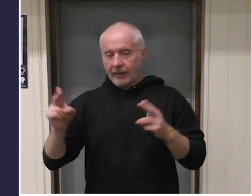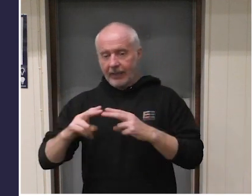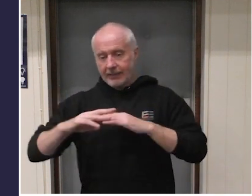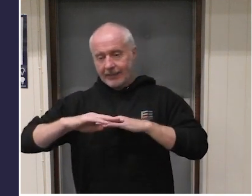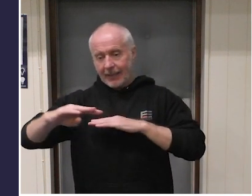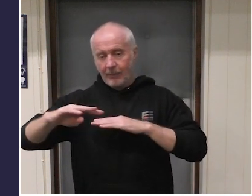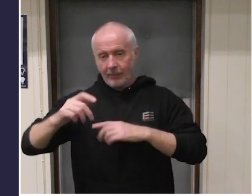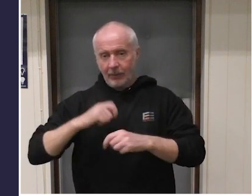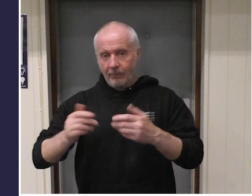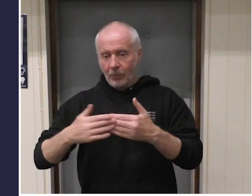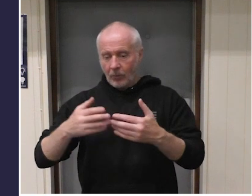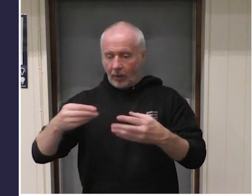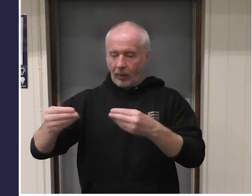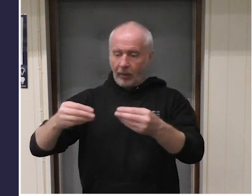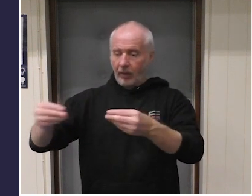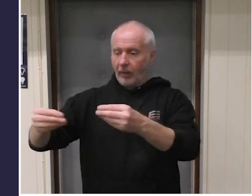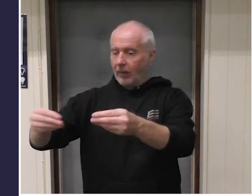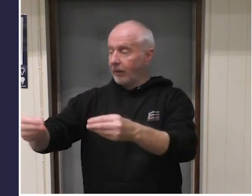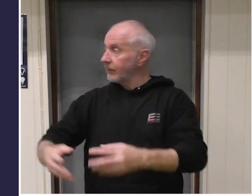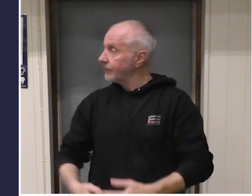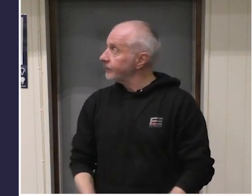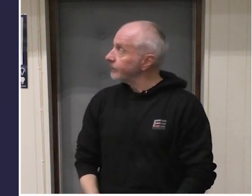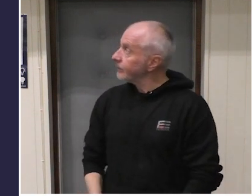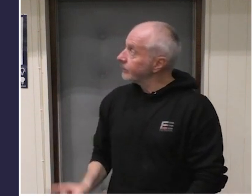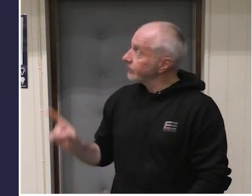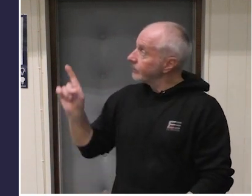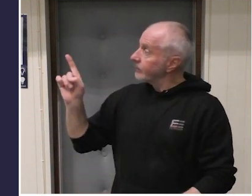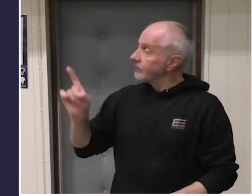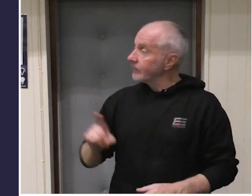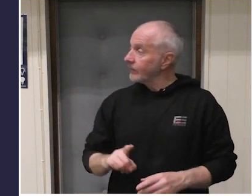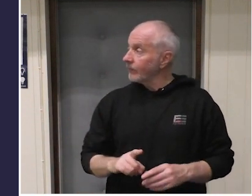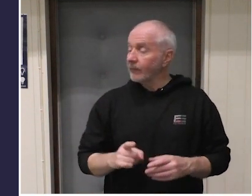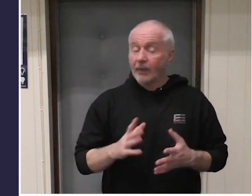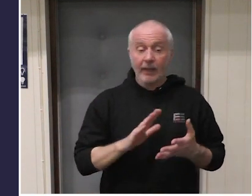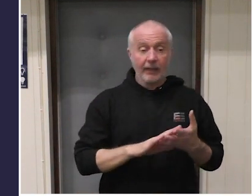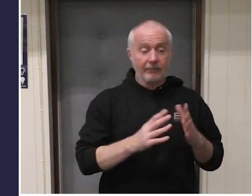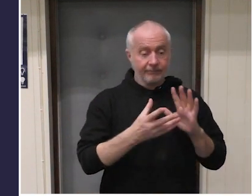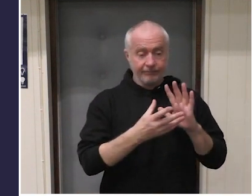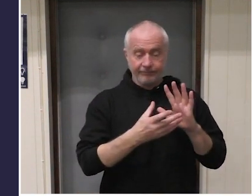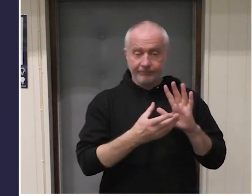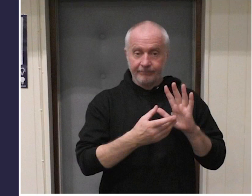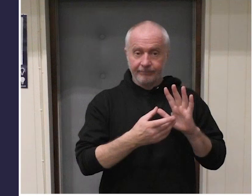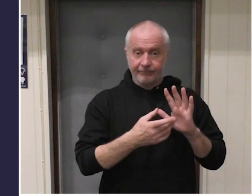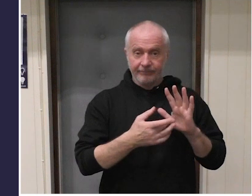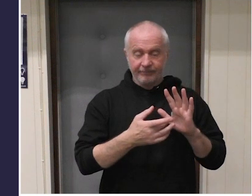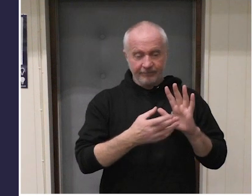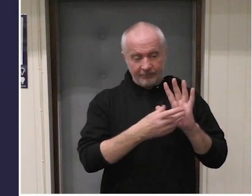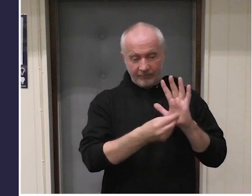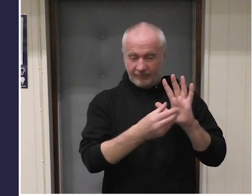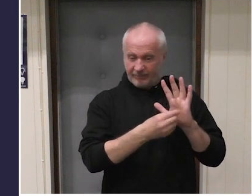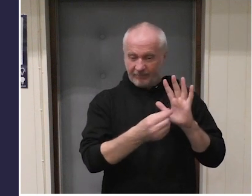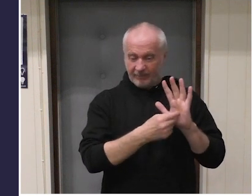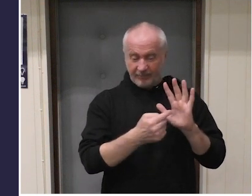population size. And this is actually what you find, at least in simulations. Okay? So there's two different types of